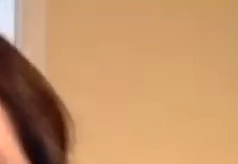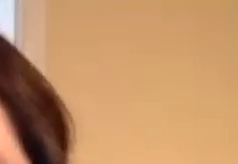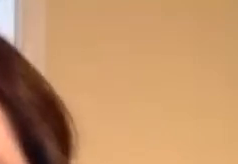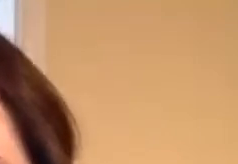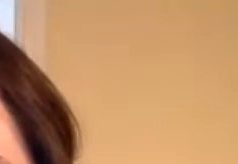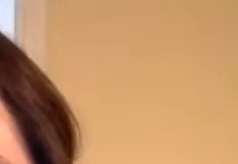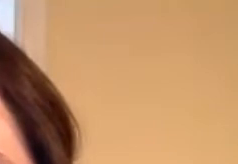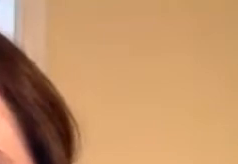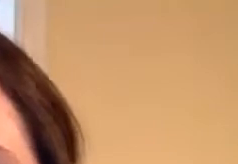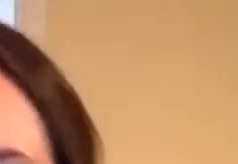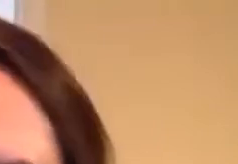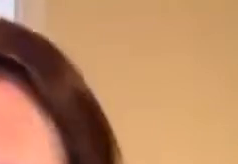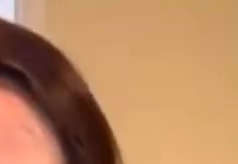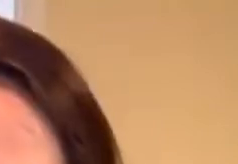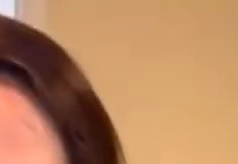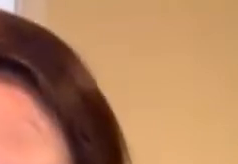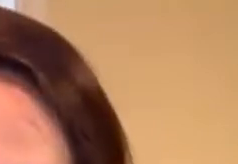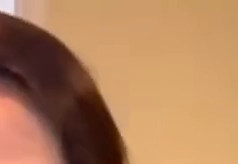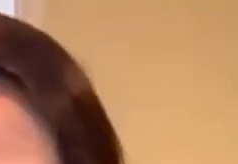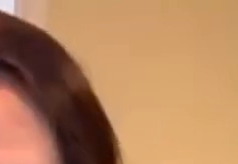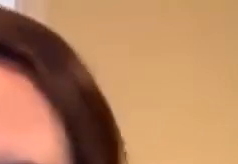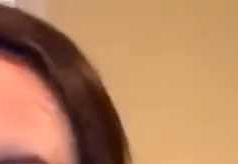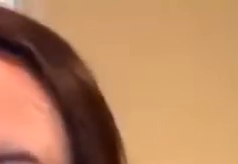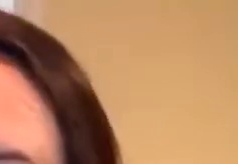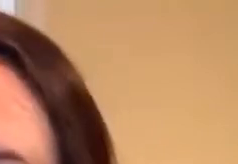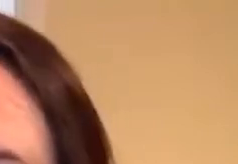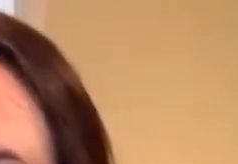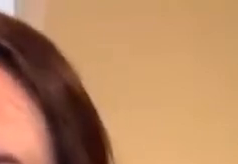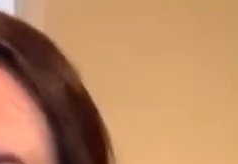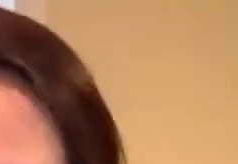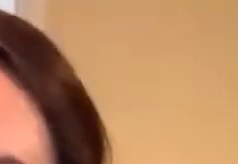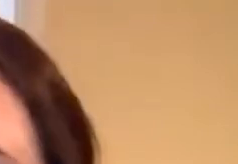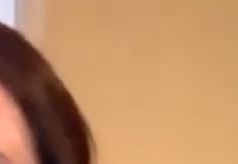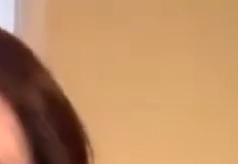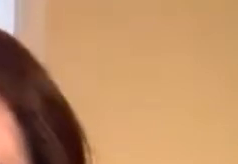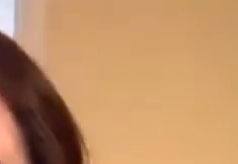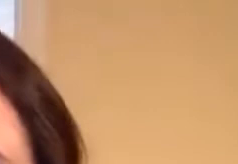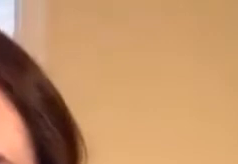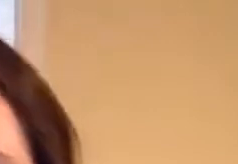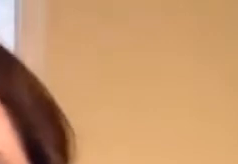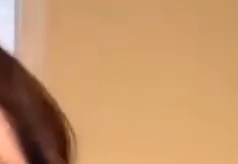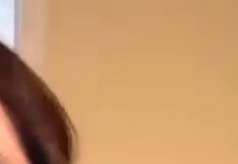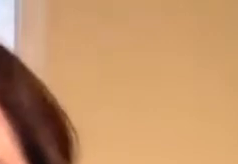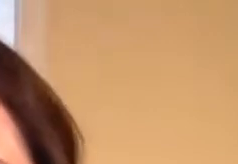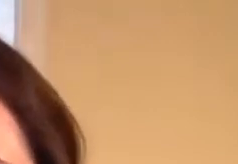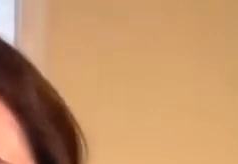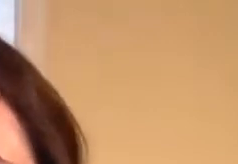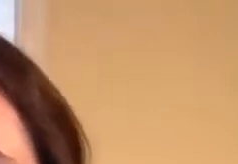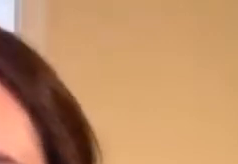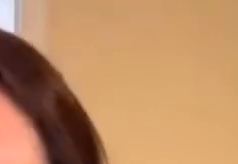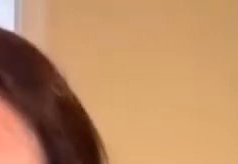close out our time together. Archbishop, I would like to introduce you some of our graduating seniors from across the